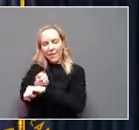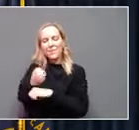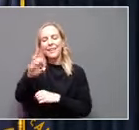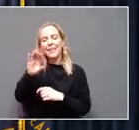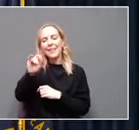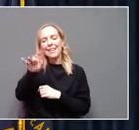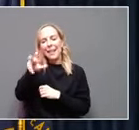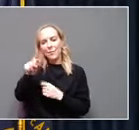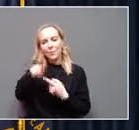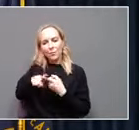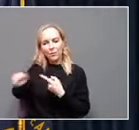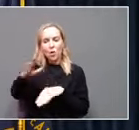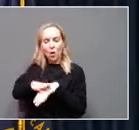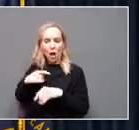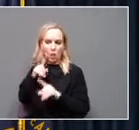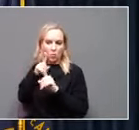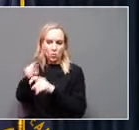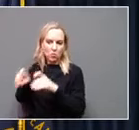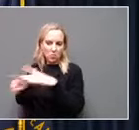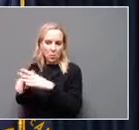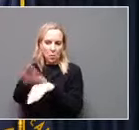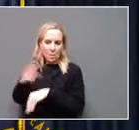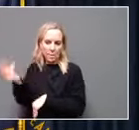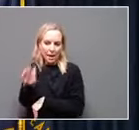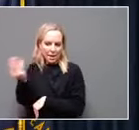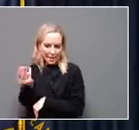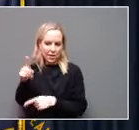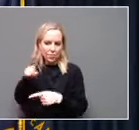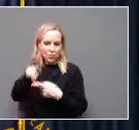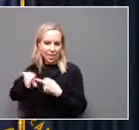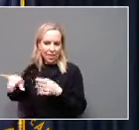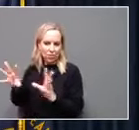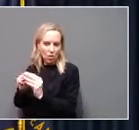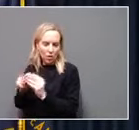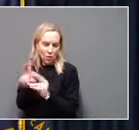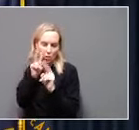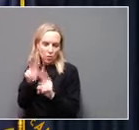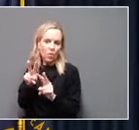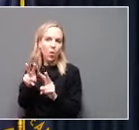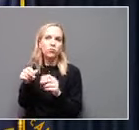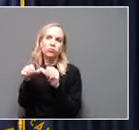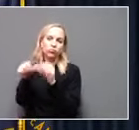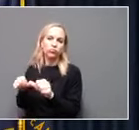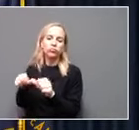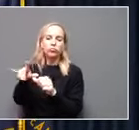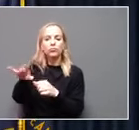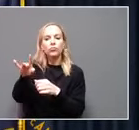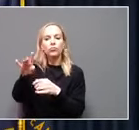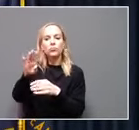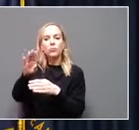the conference on Monday, and we look forward to an ever-expanding bourbon industry.